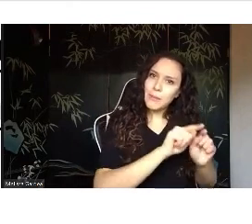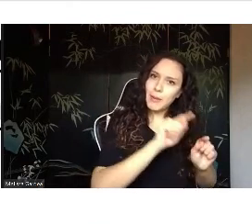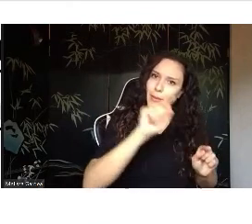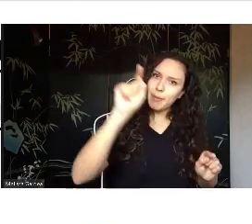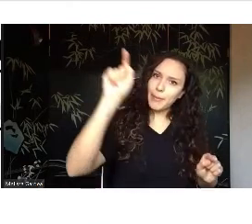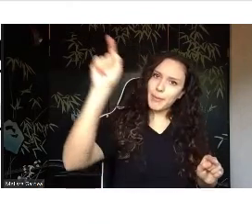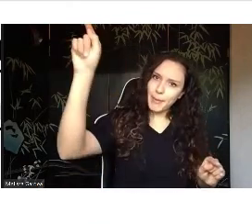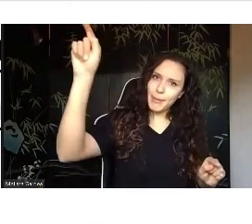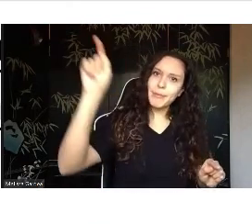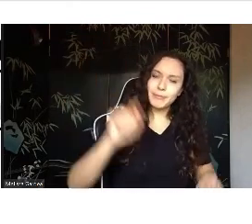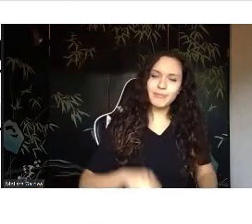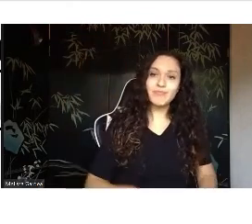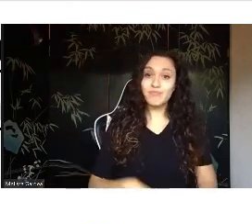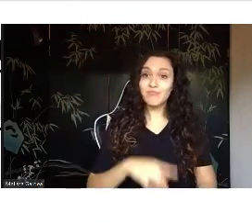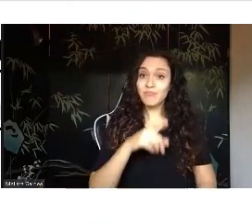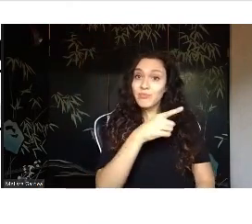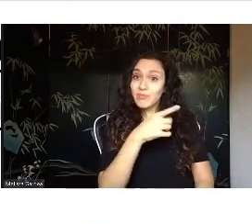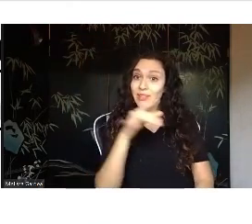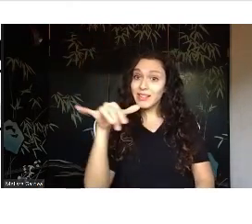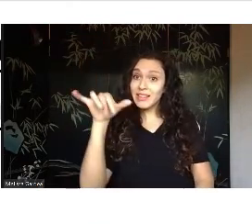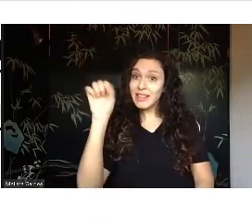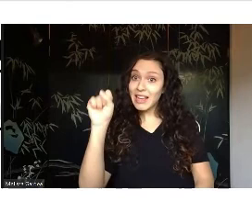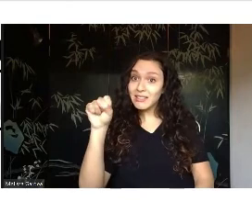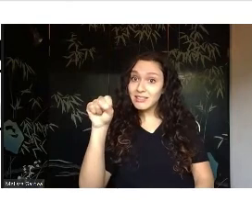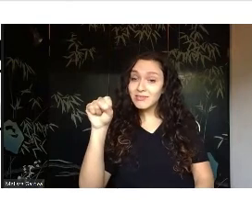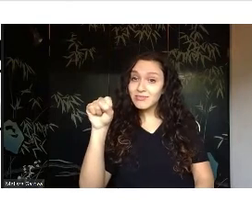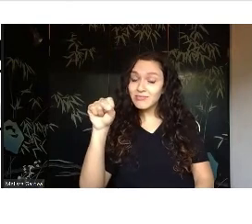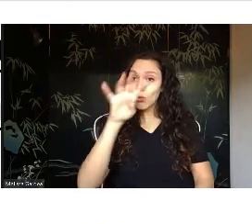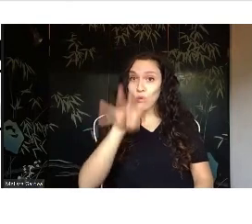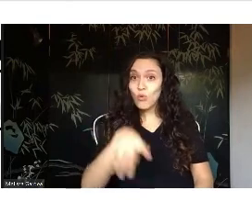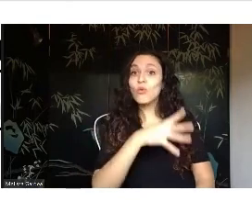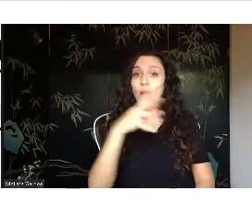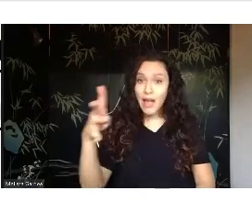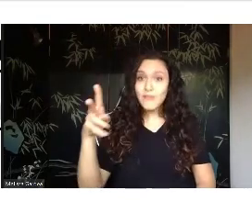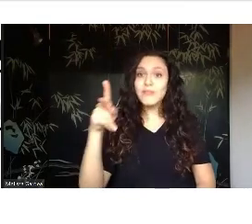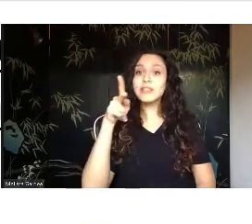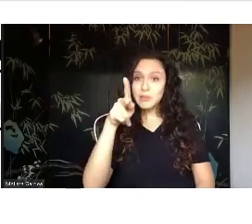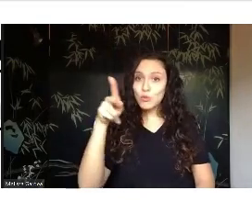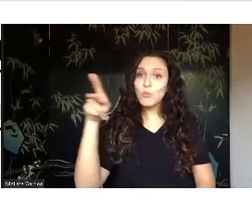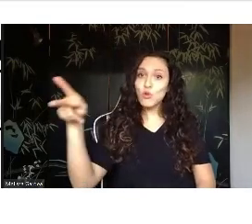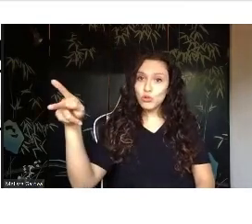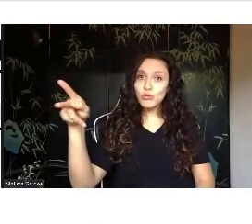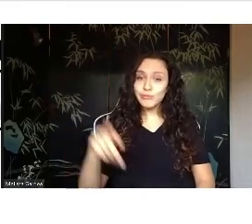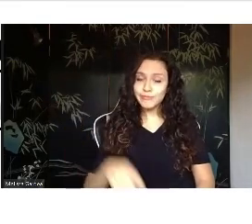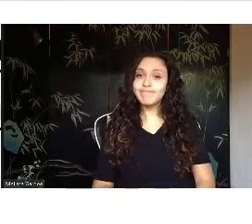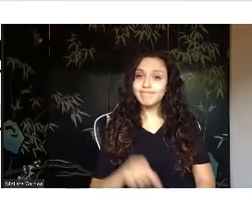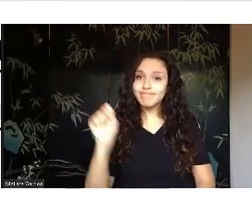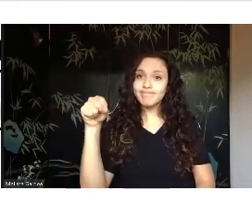and over again. So yes, this graph